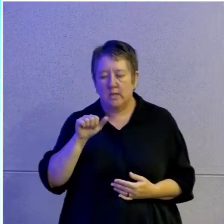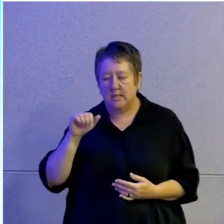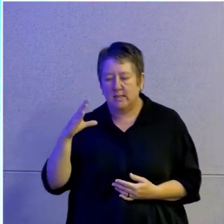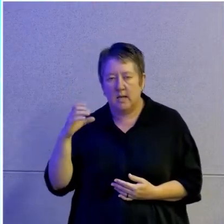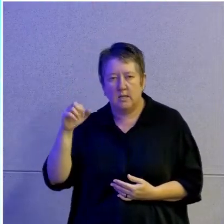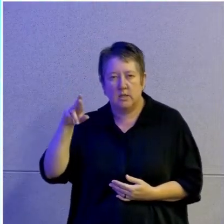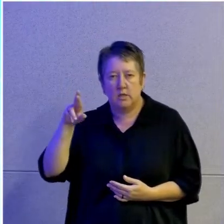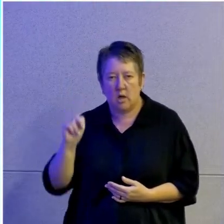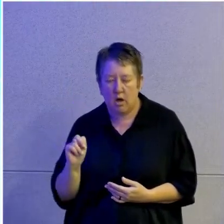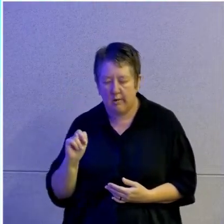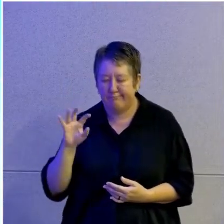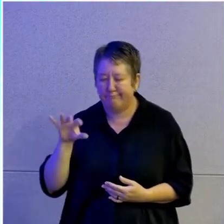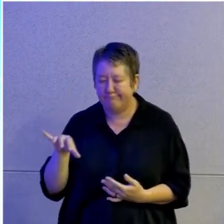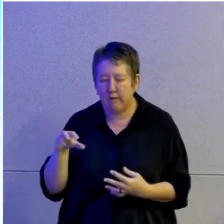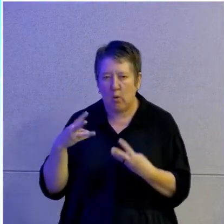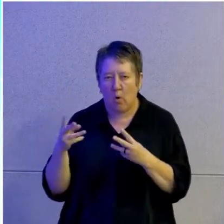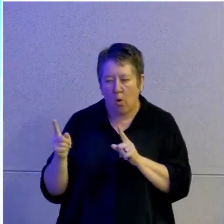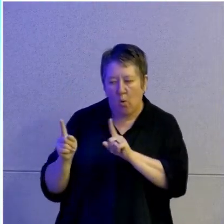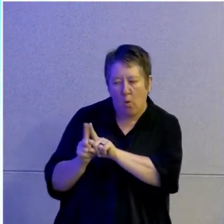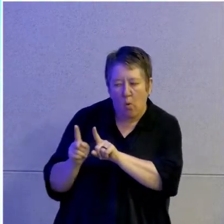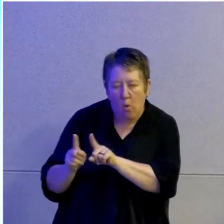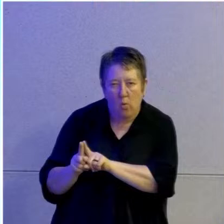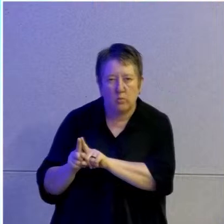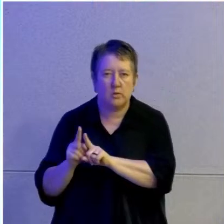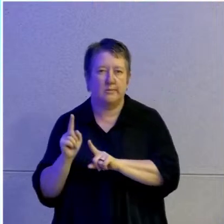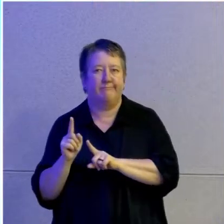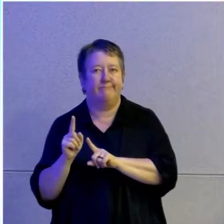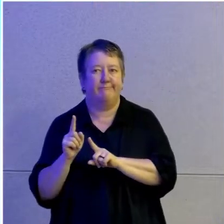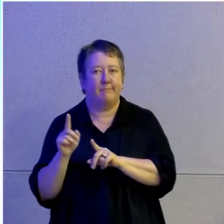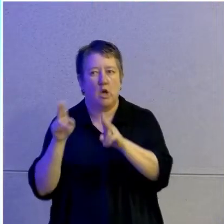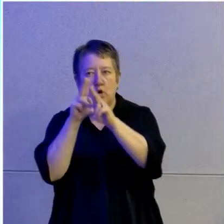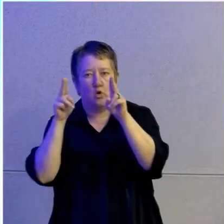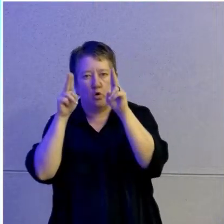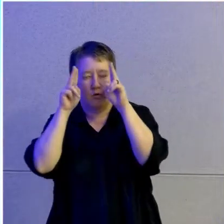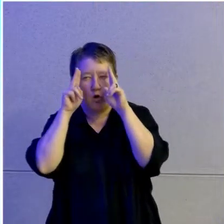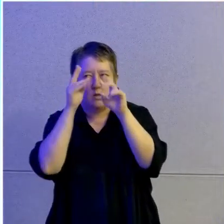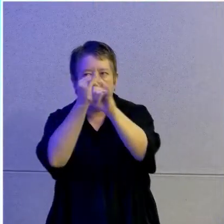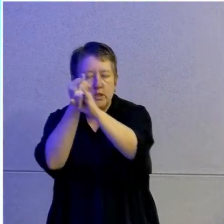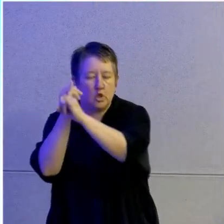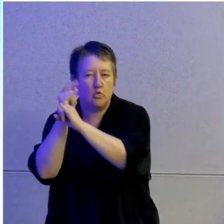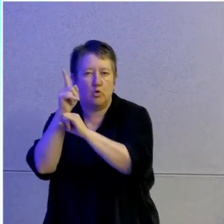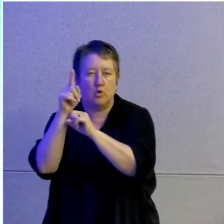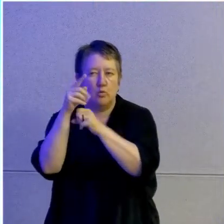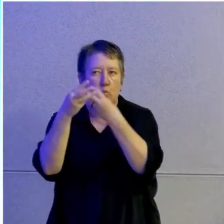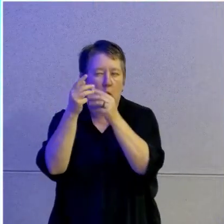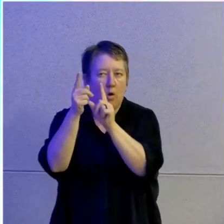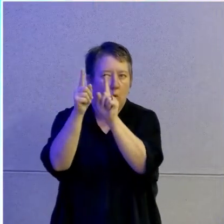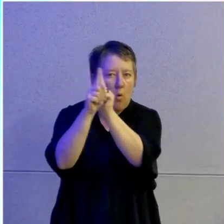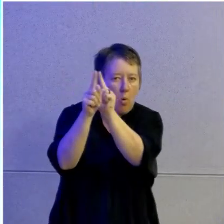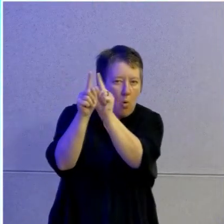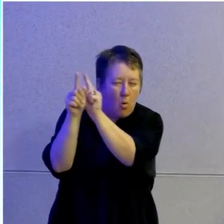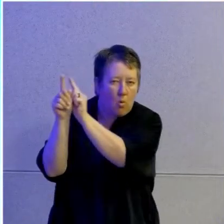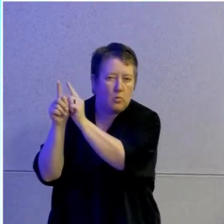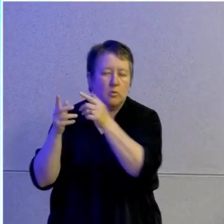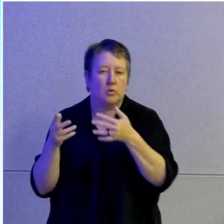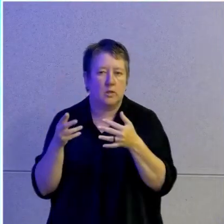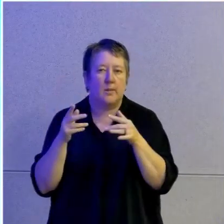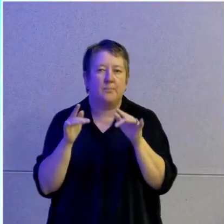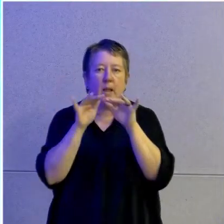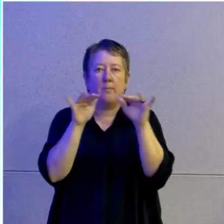CERN, making sure with institutions of higher learning, working closer with people who